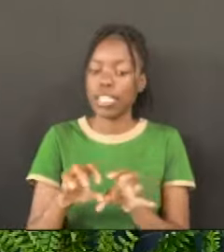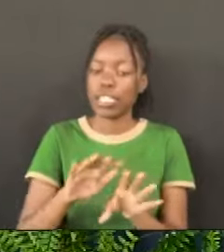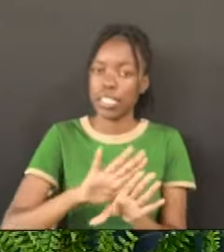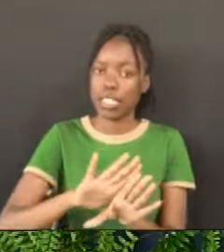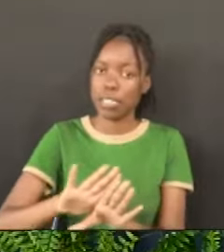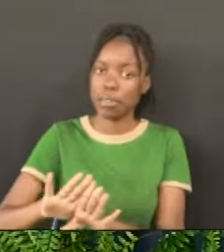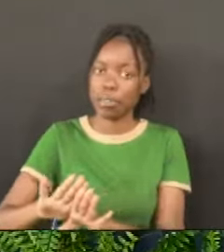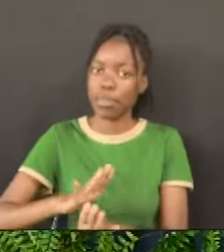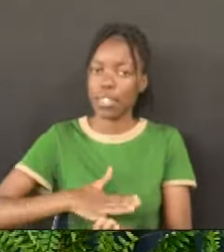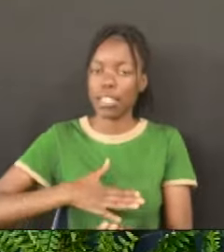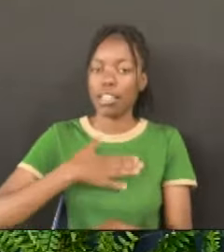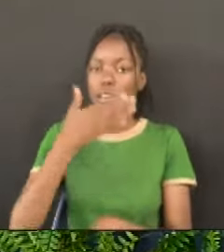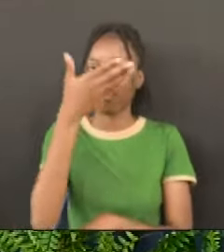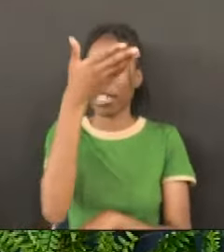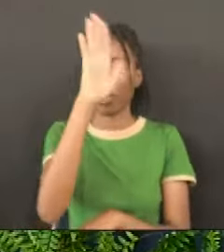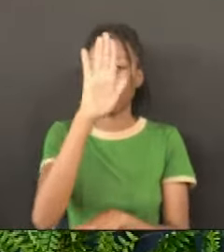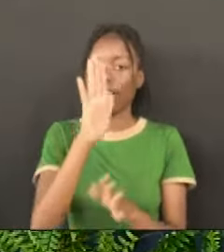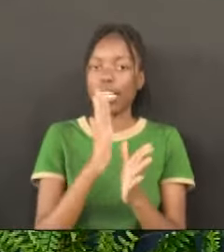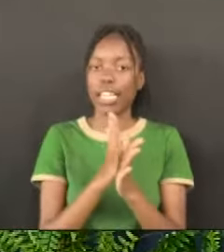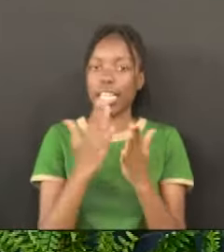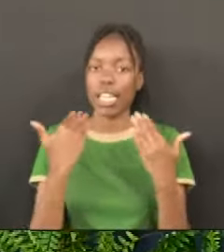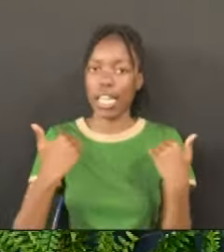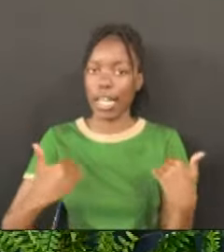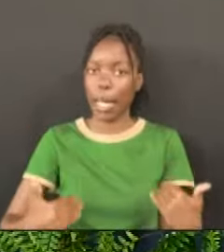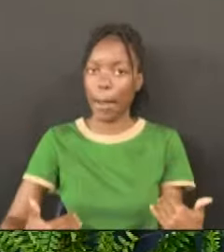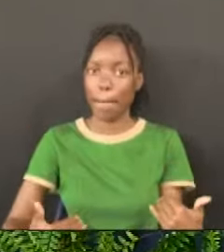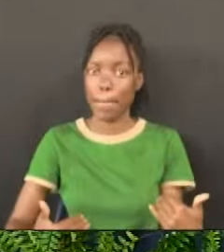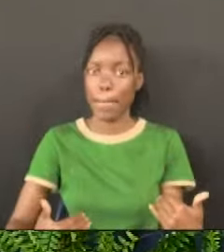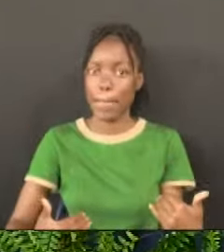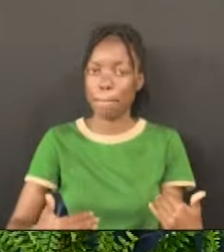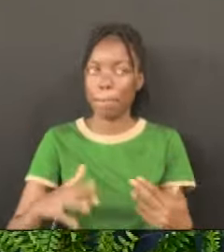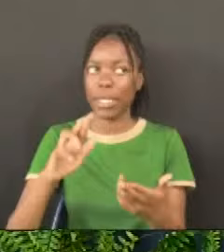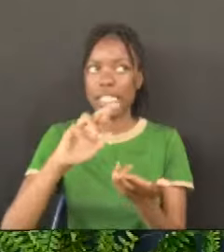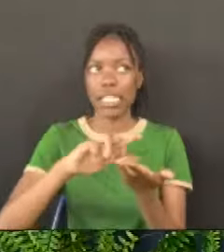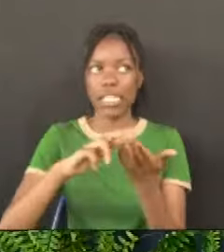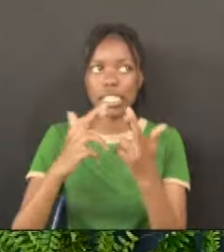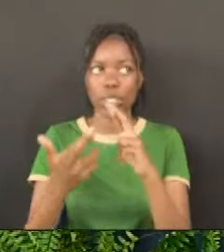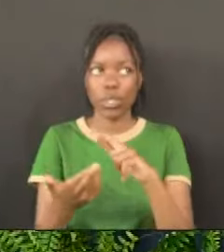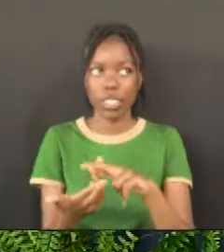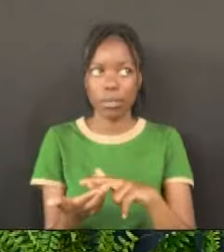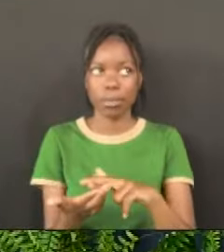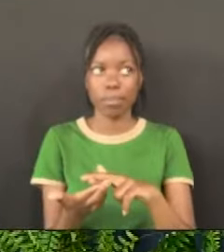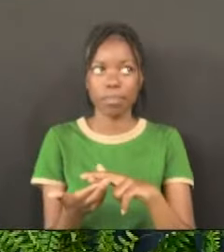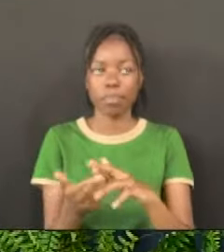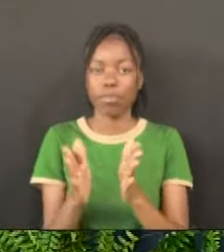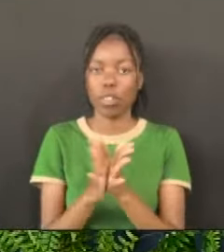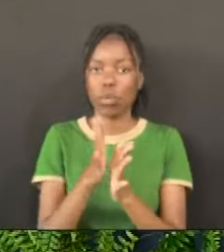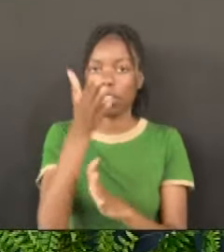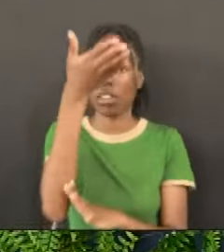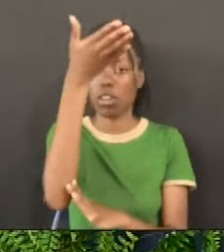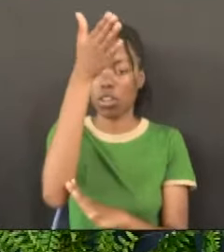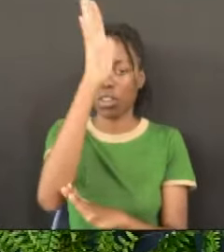God and I is a relationship with God.